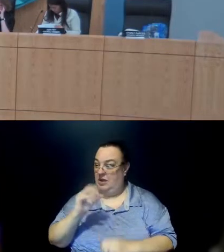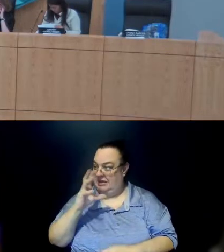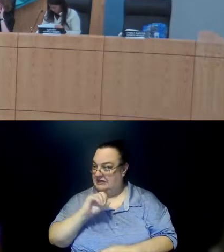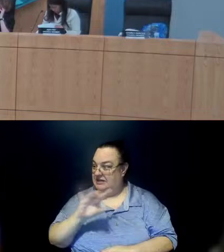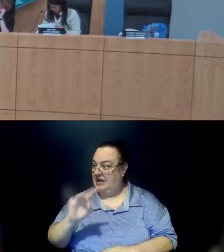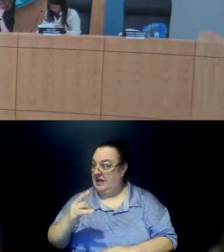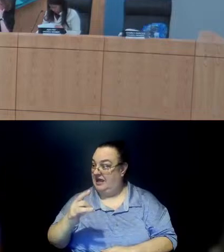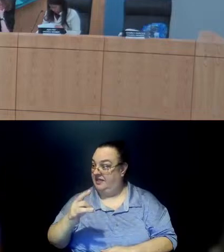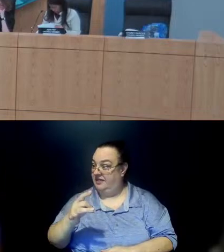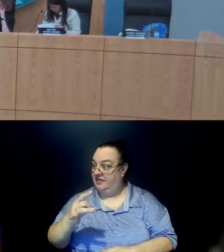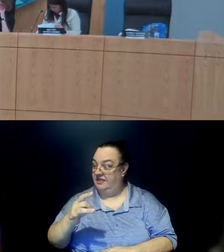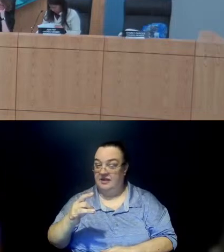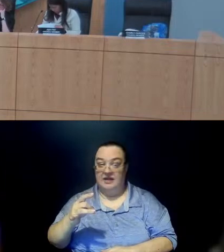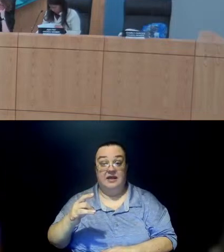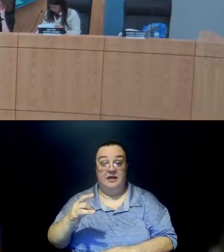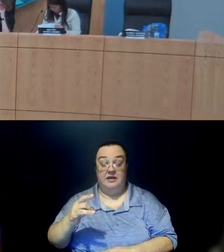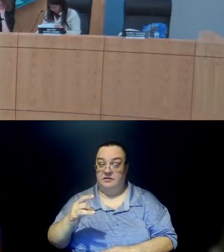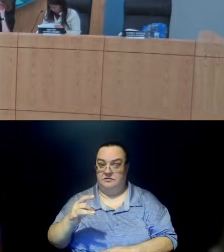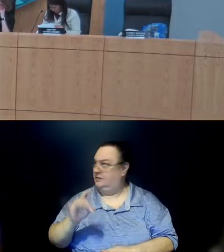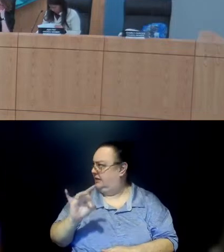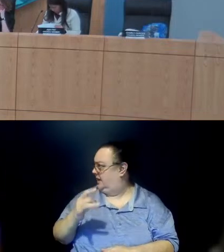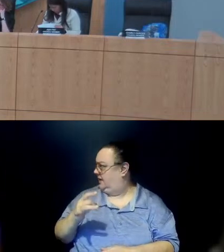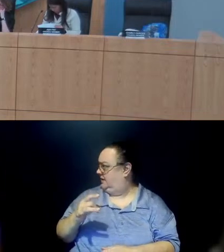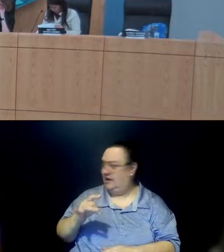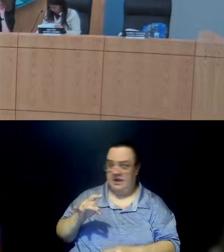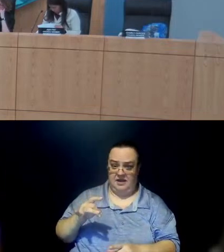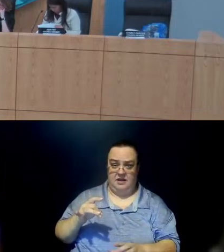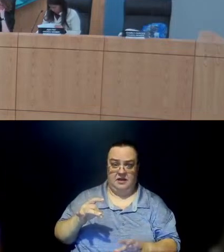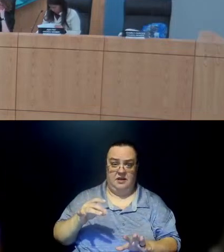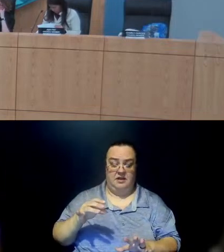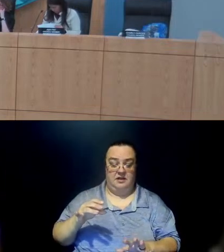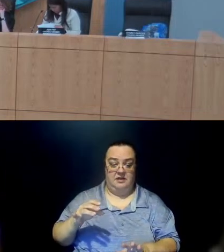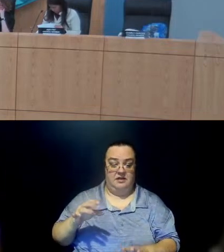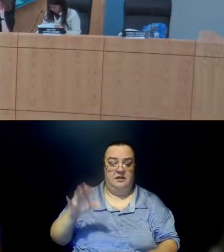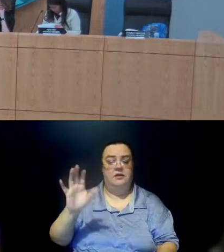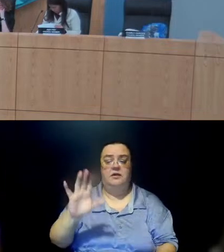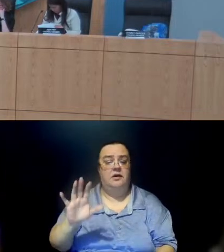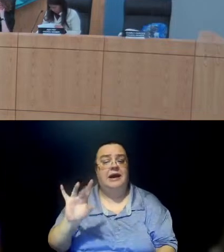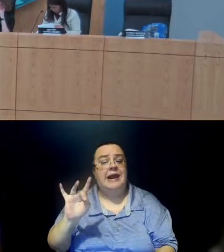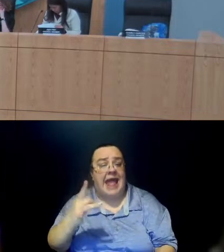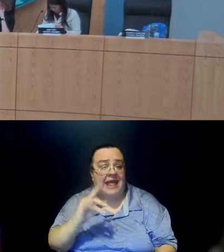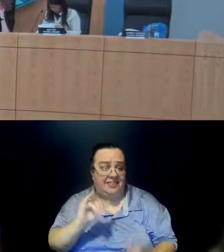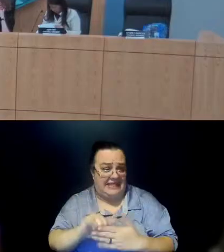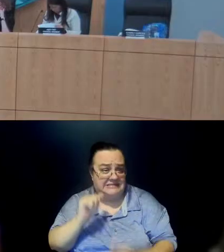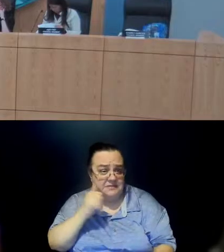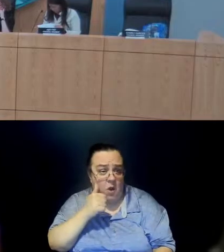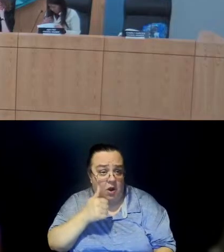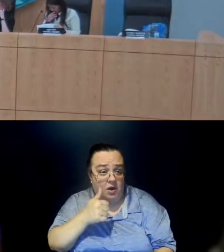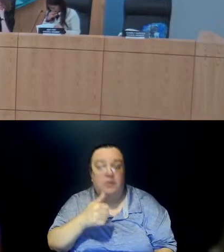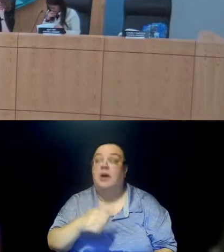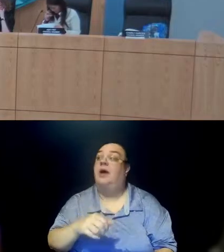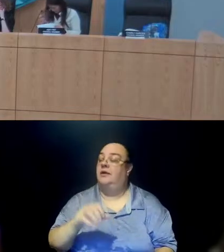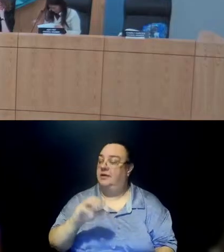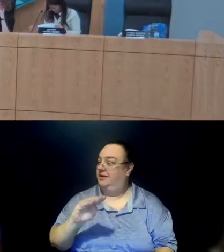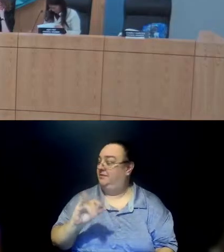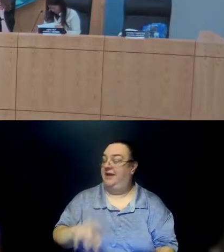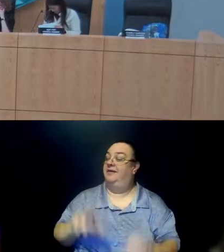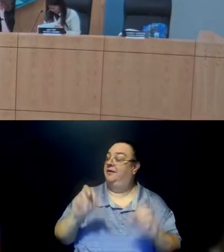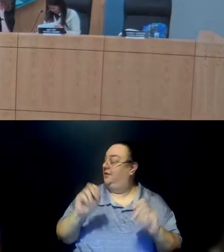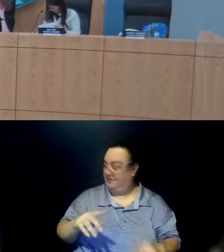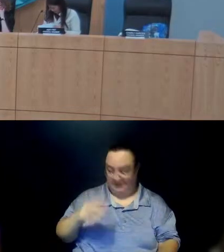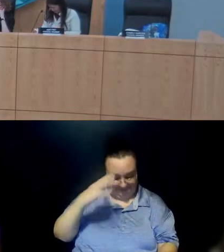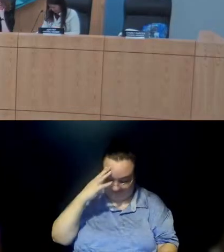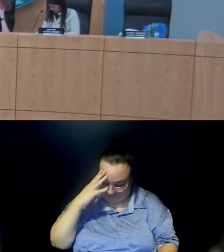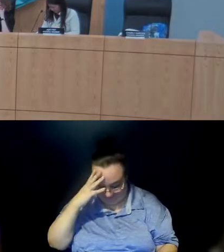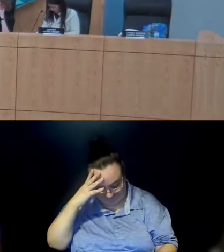How's that? Does that sound good? The 8th? Could we have it by? The 8th is tomorrow. Okay, so let's go,